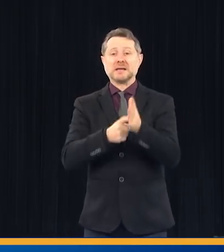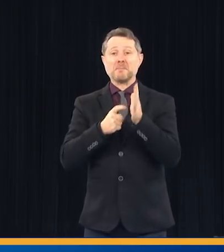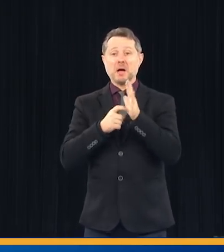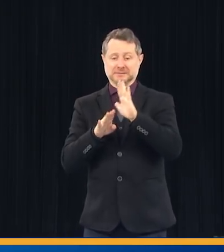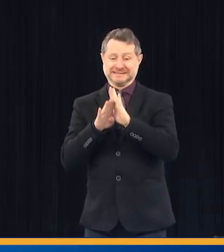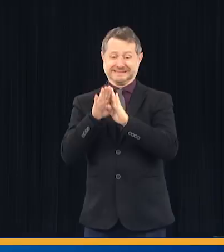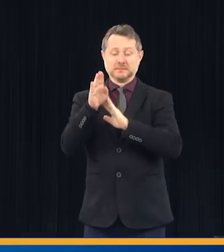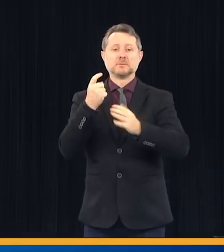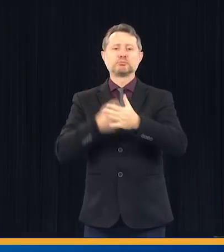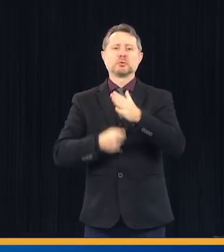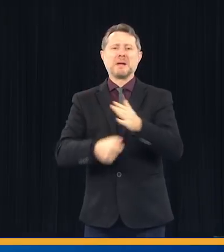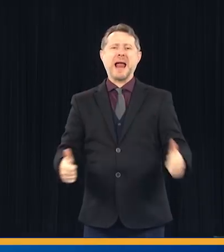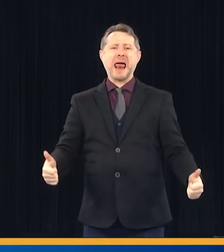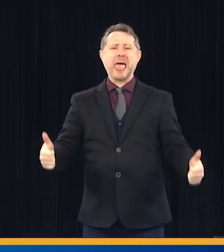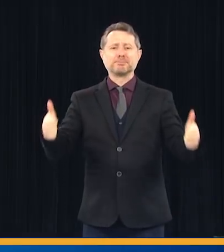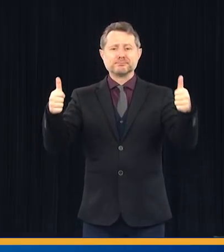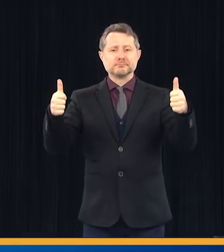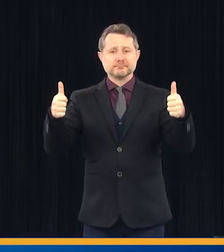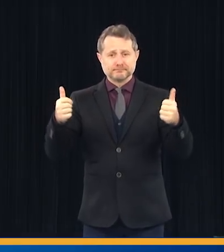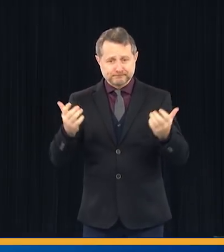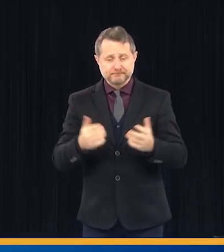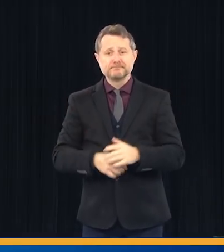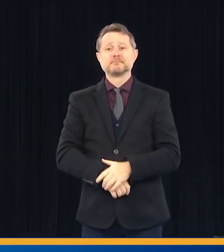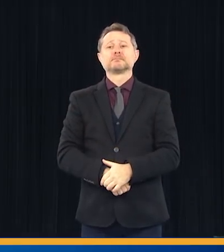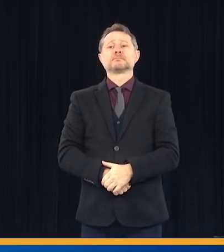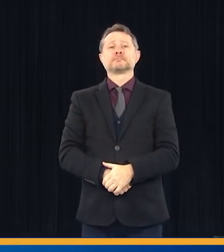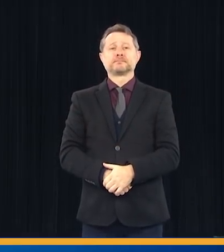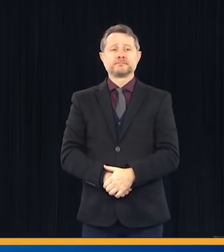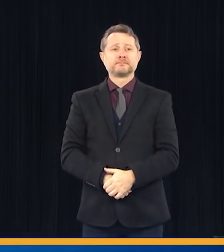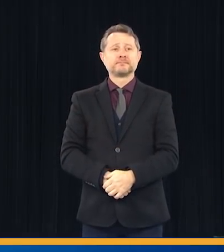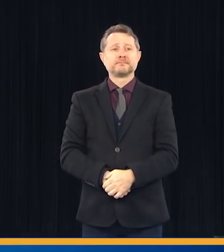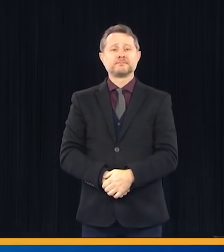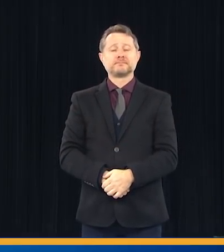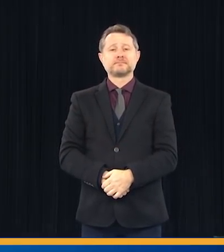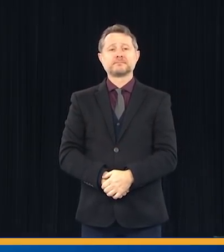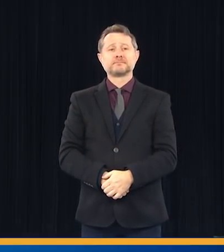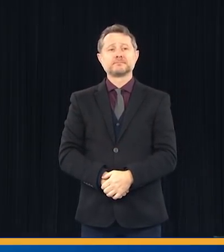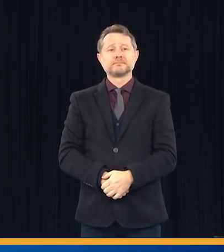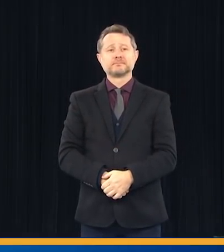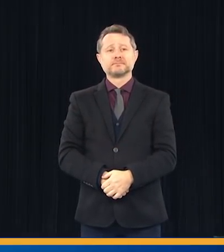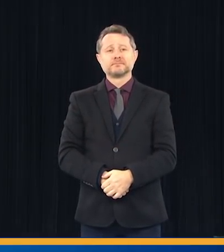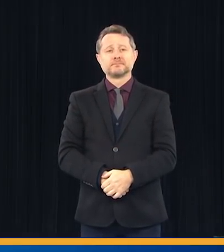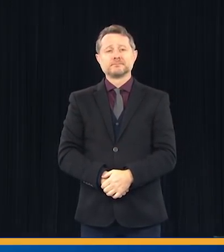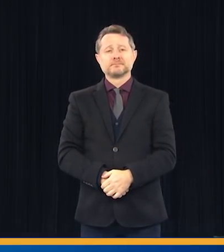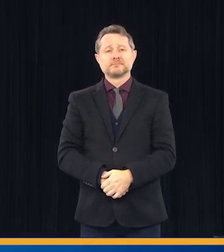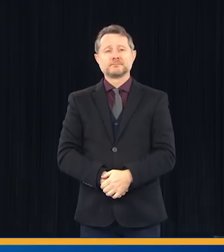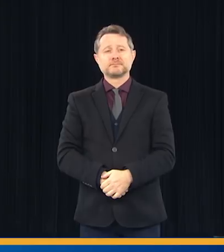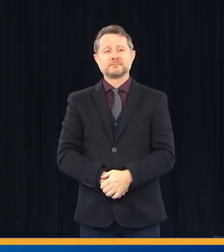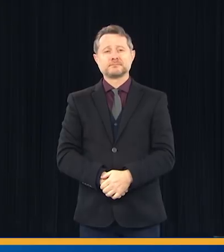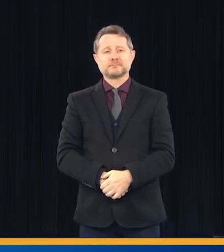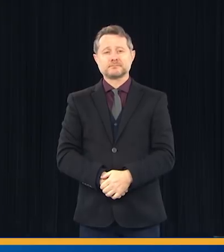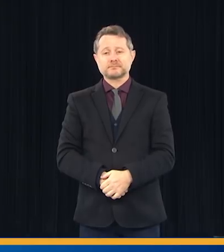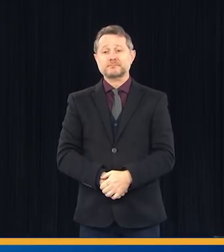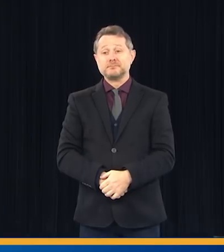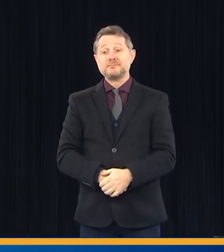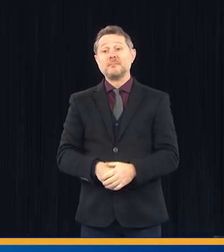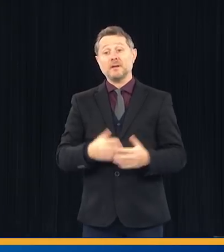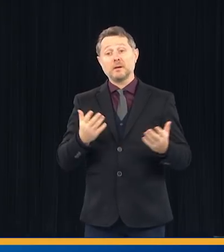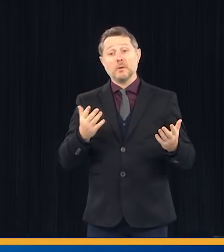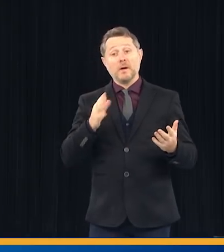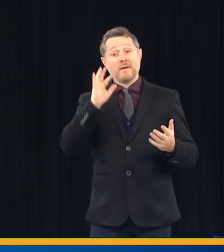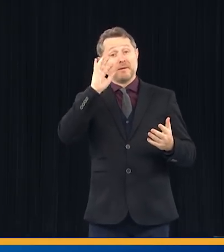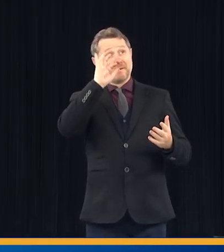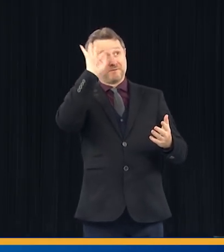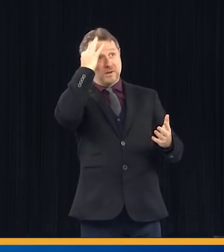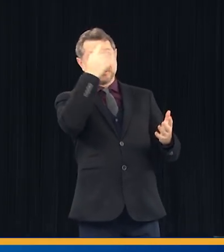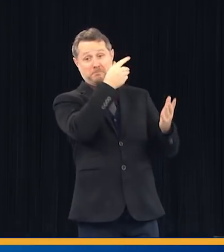the ventilators, which I'll touch in a moment. The government has sent us 4,000